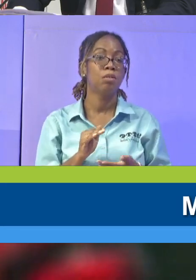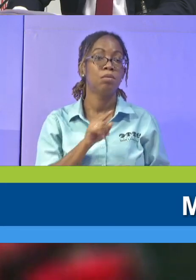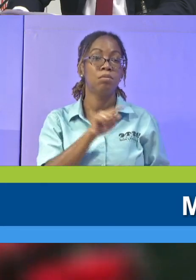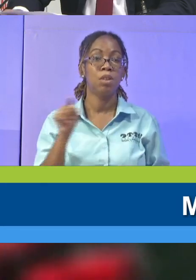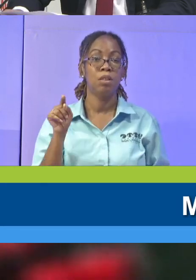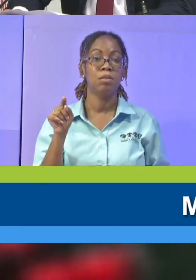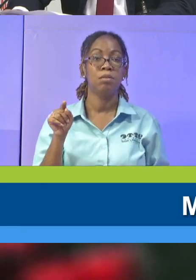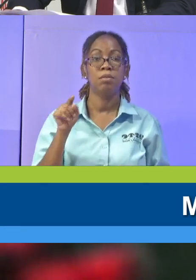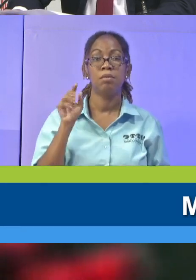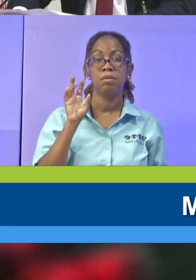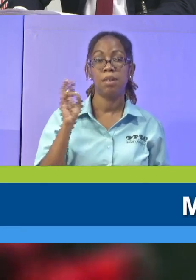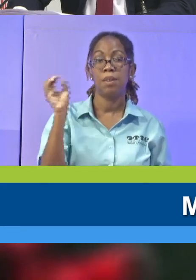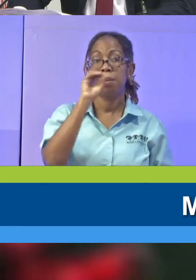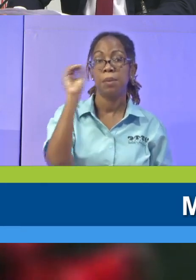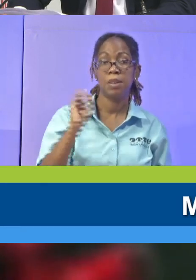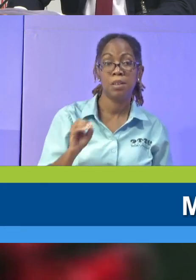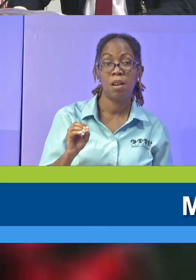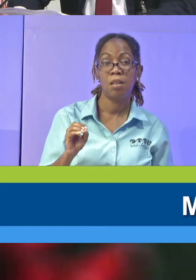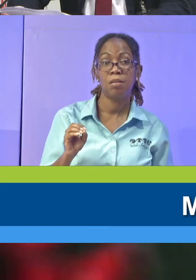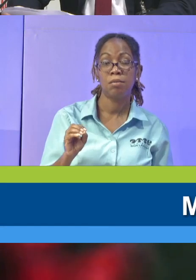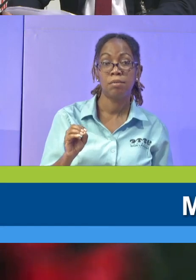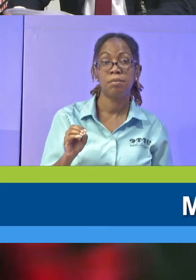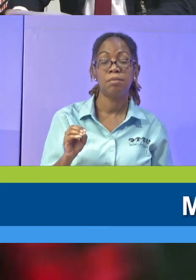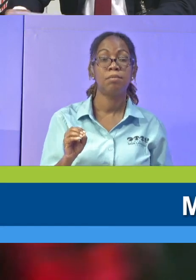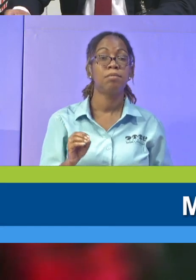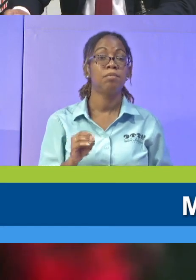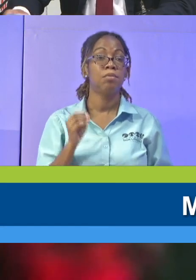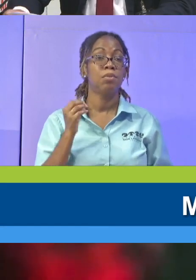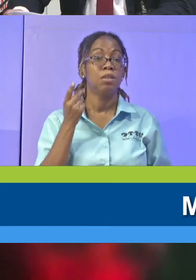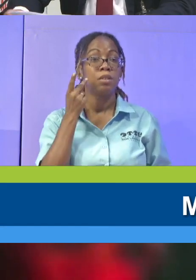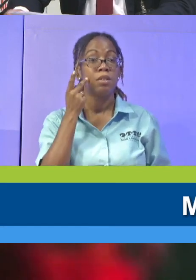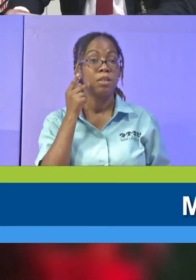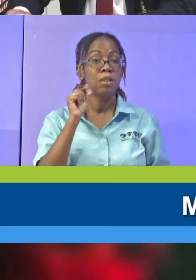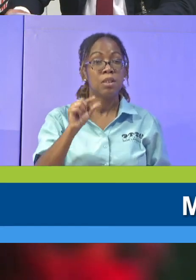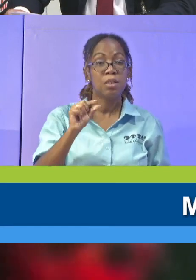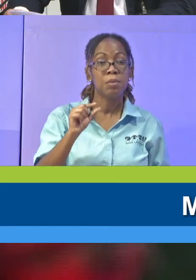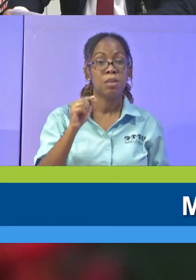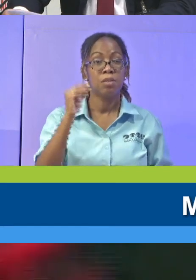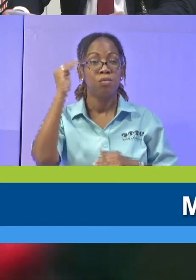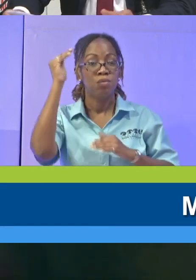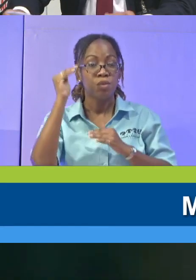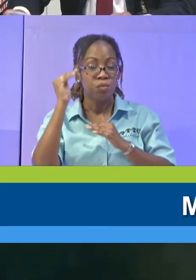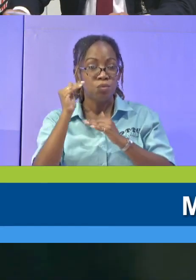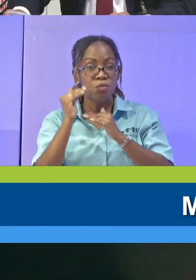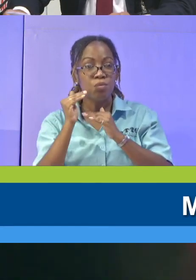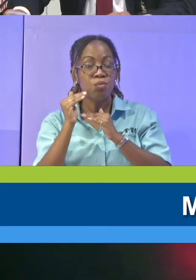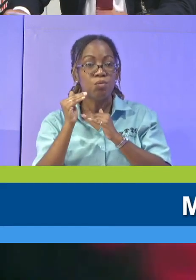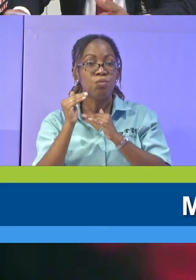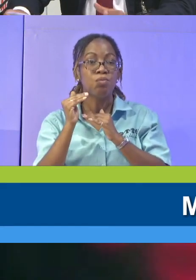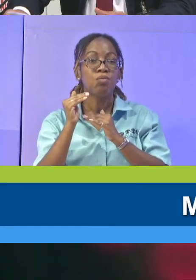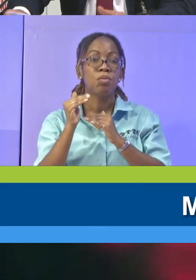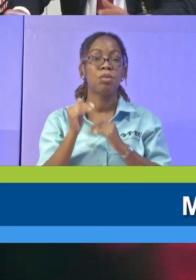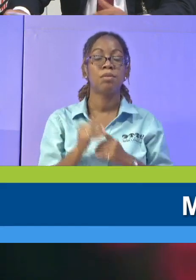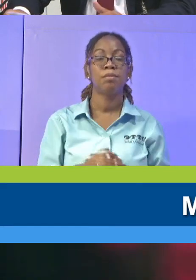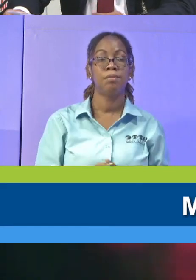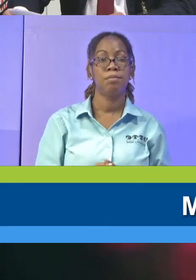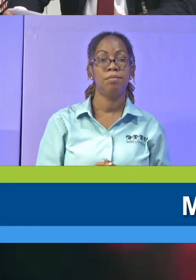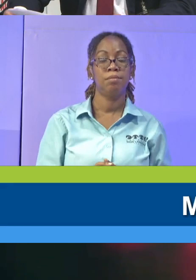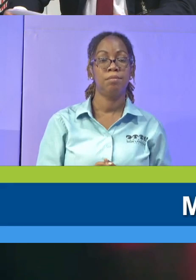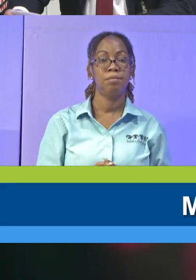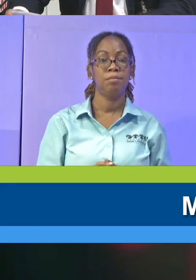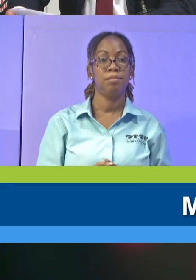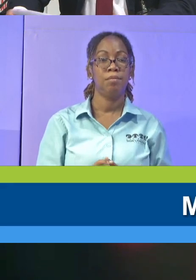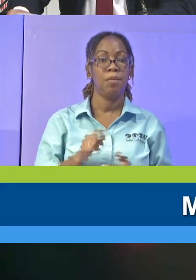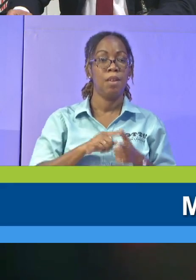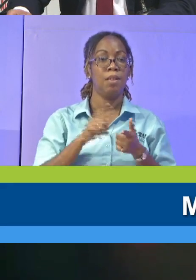in terms of the number of cases. So we're seeing some dipping of the number of cases occurring, and you see that upward surge followed by a